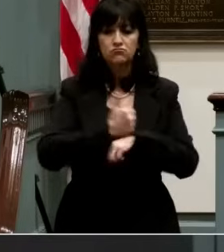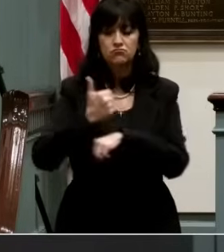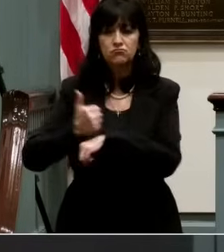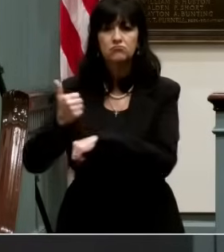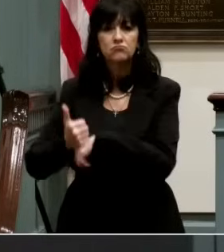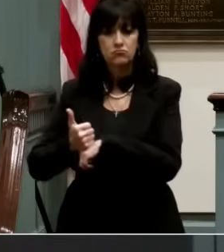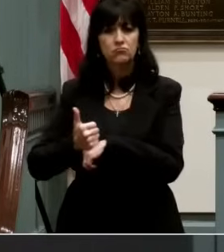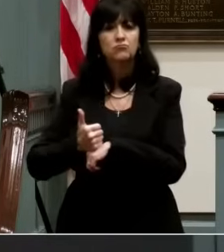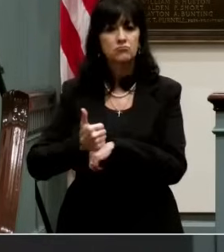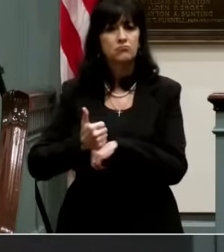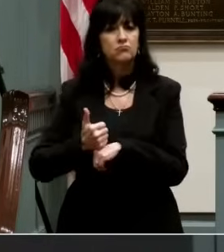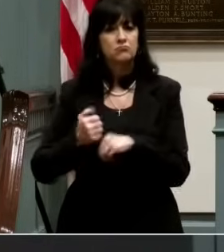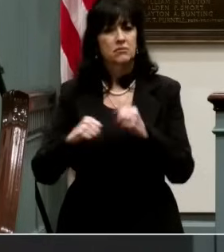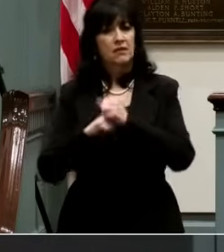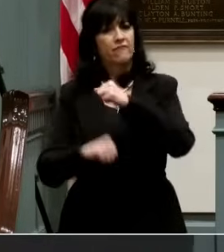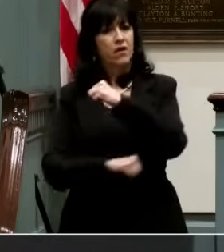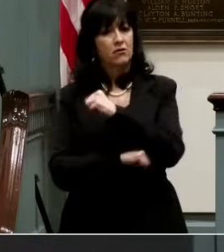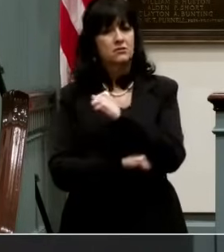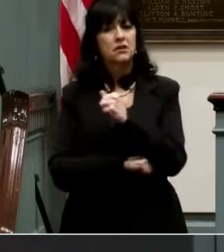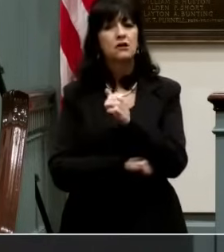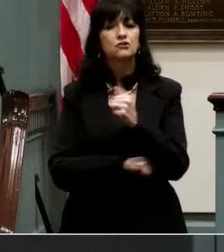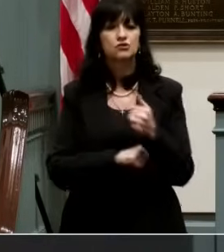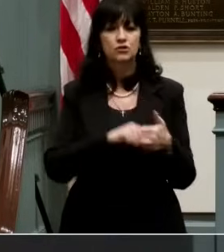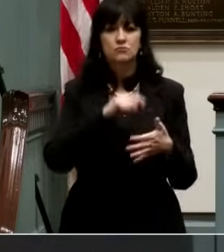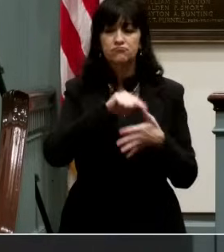foundation for the future, to strengthen our